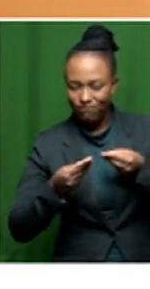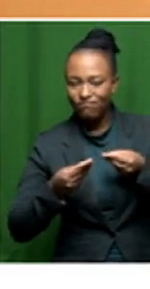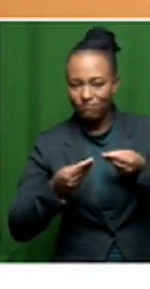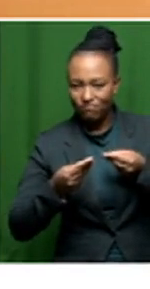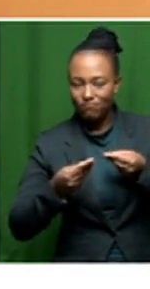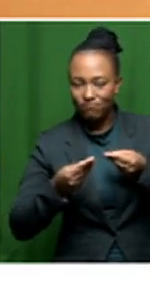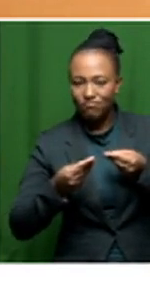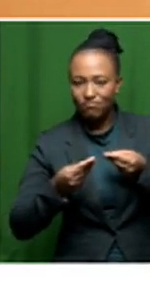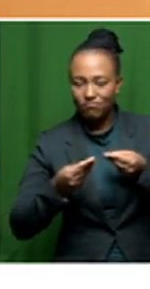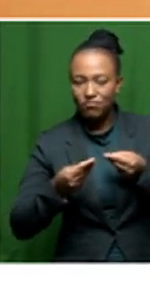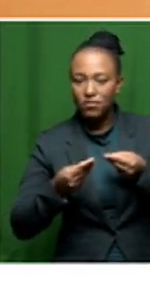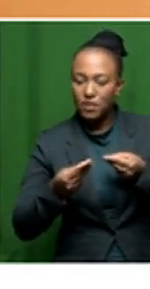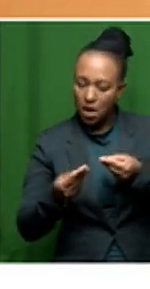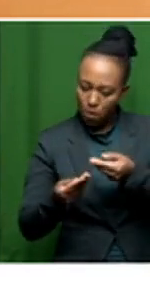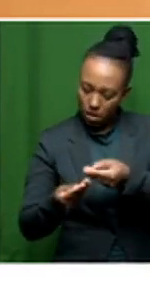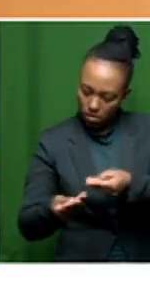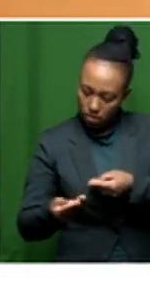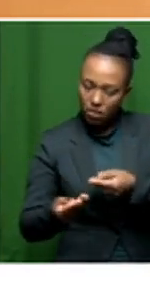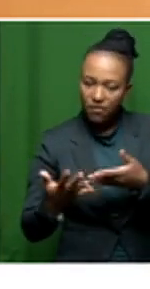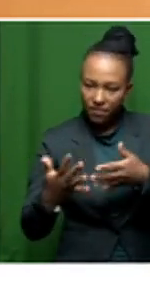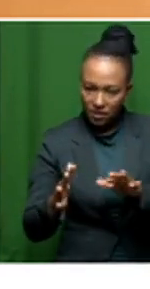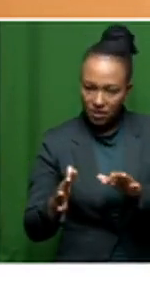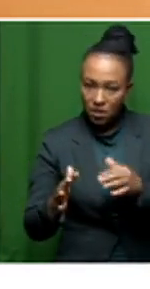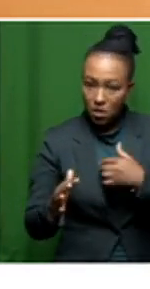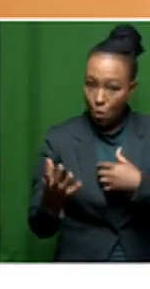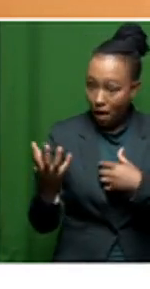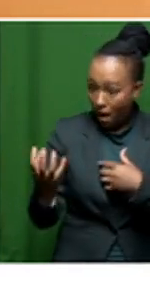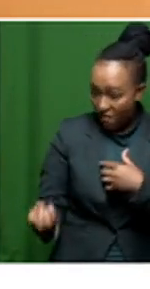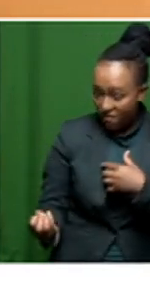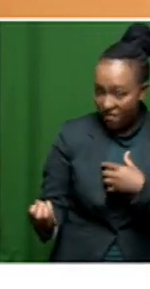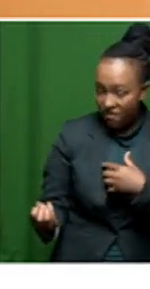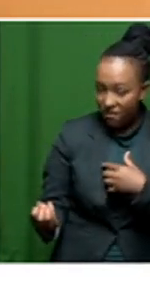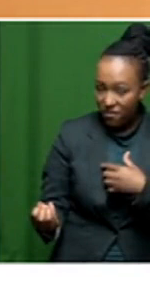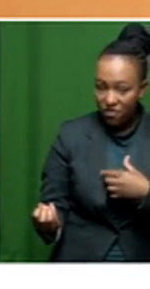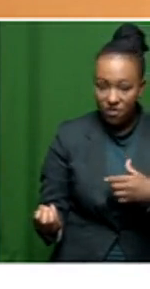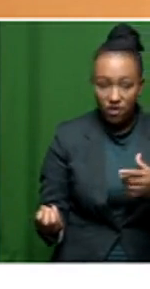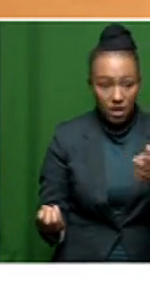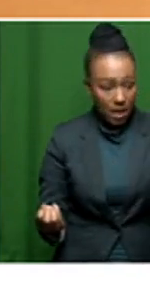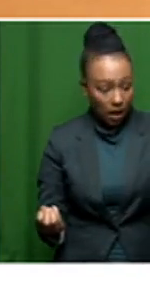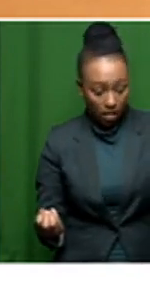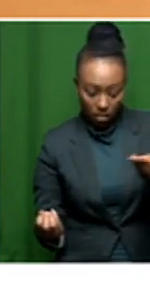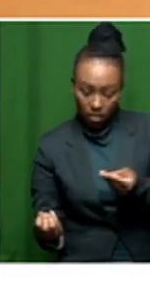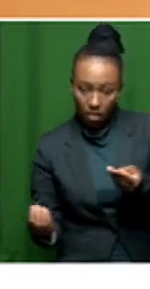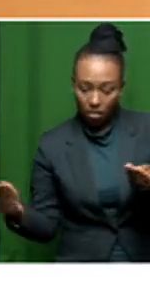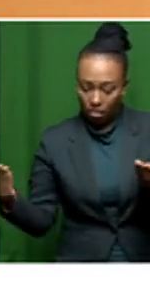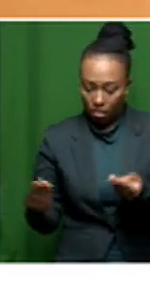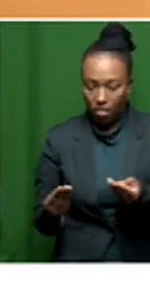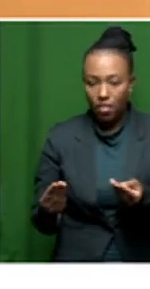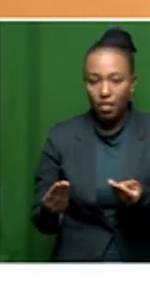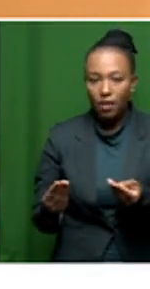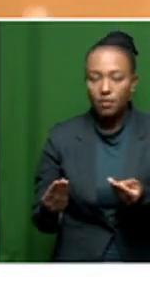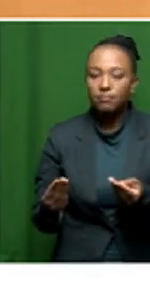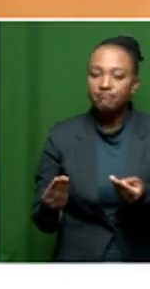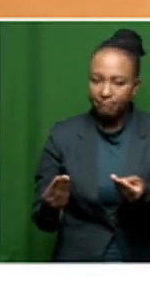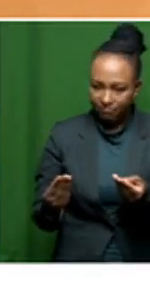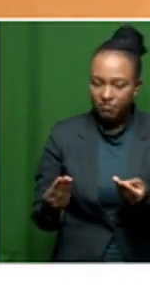it's whereby we are going to consolidate what we have and what we've got from them. Then